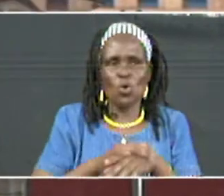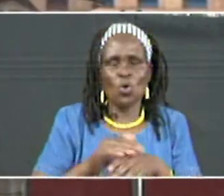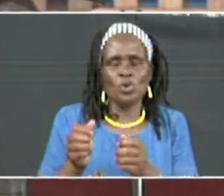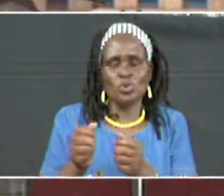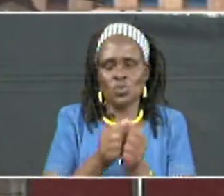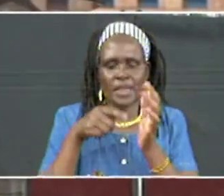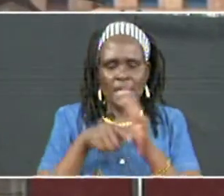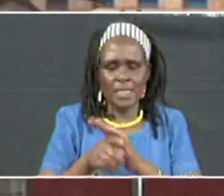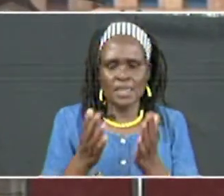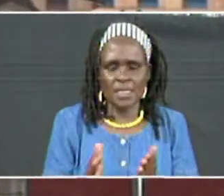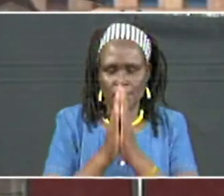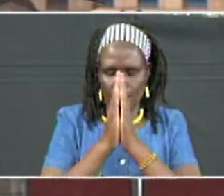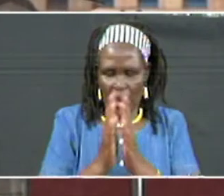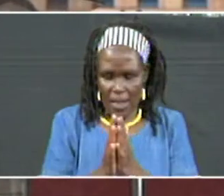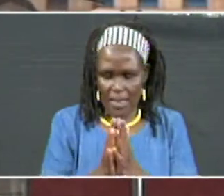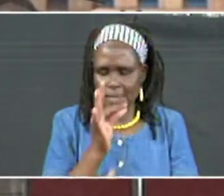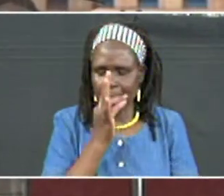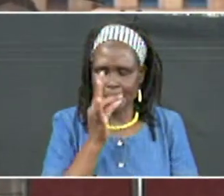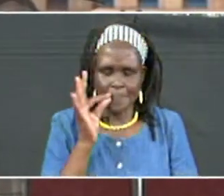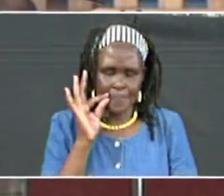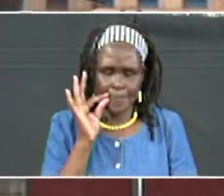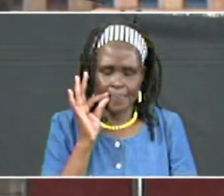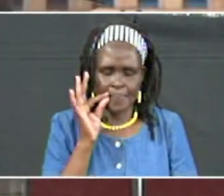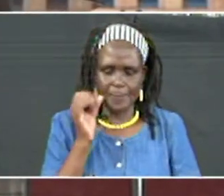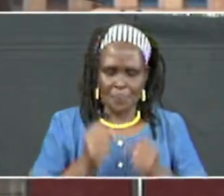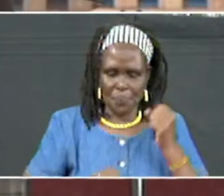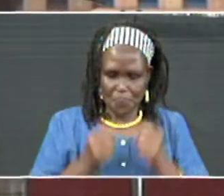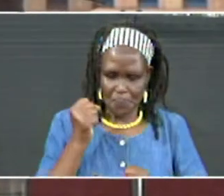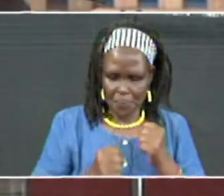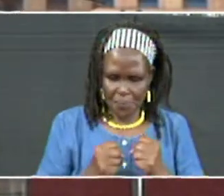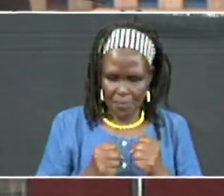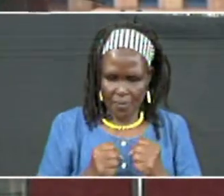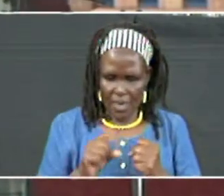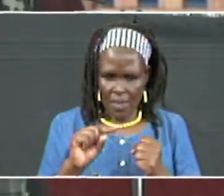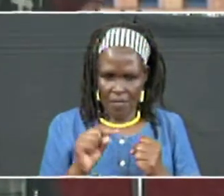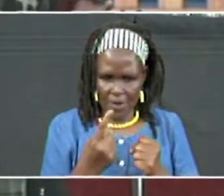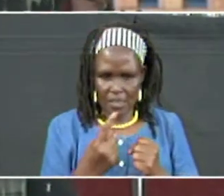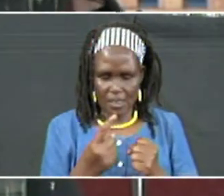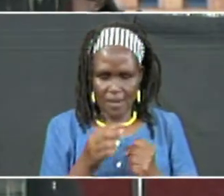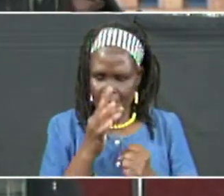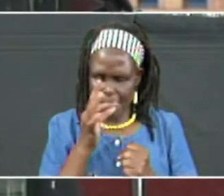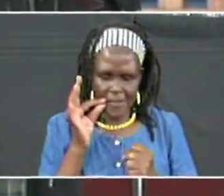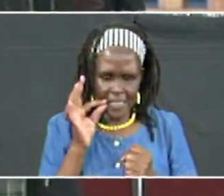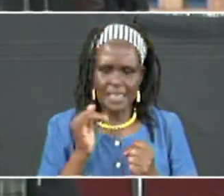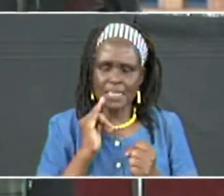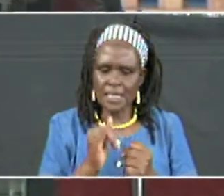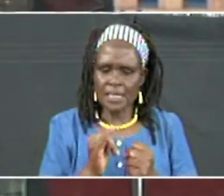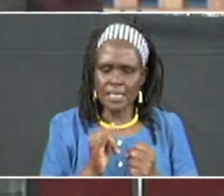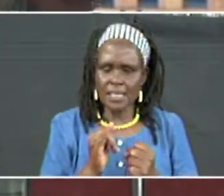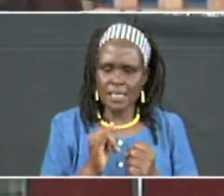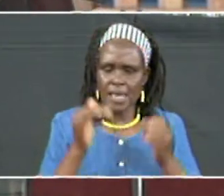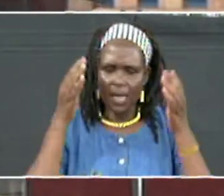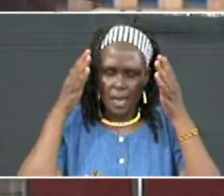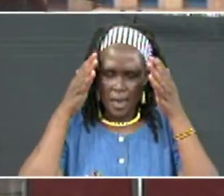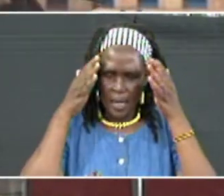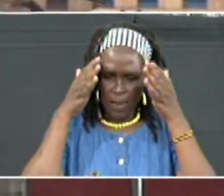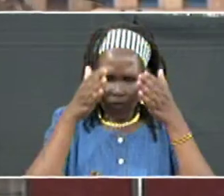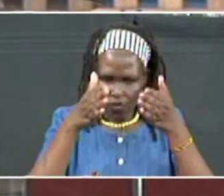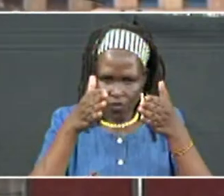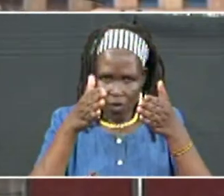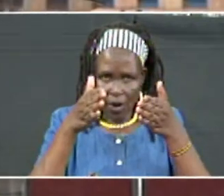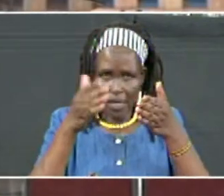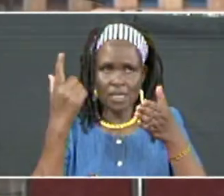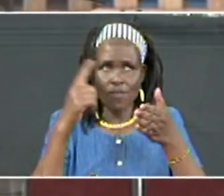prayer and fasting marathon. You see, fasting is a focus for